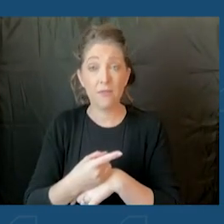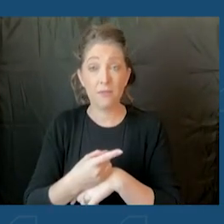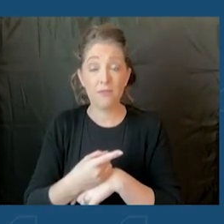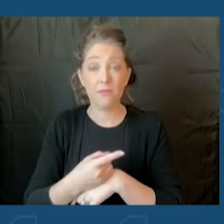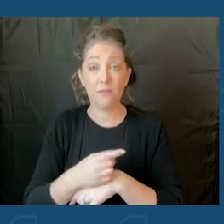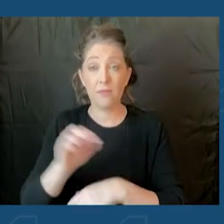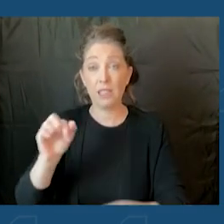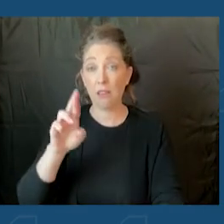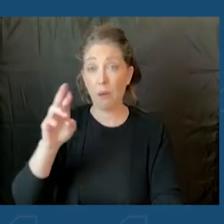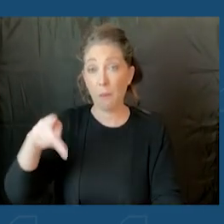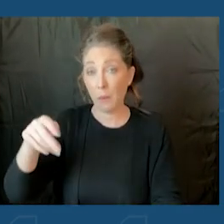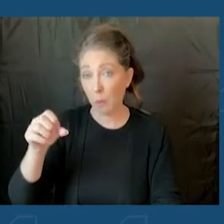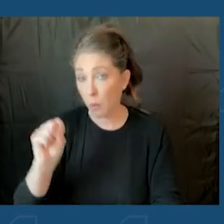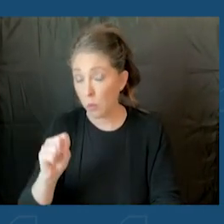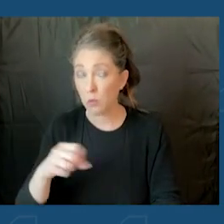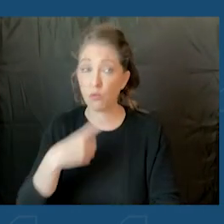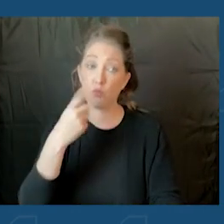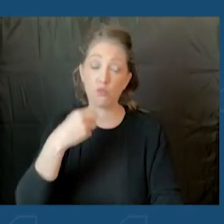the red flag law,